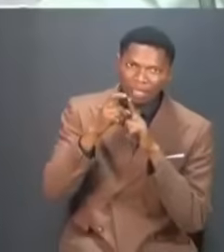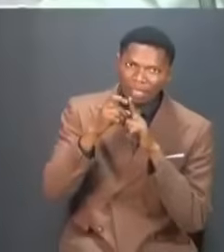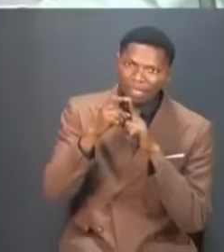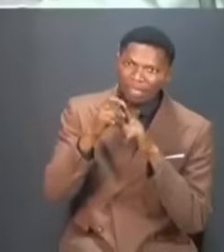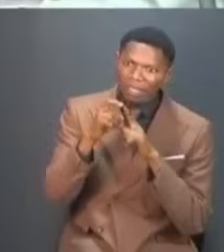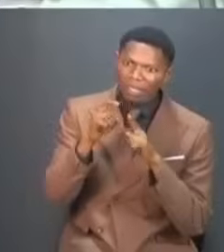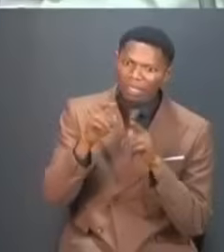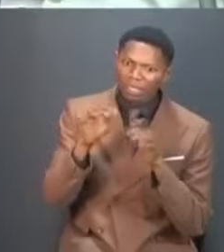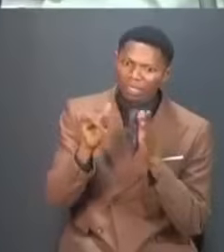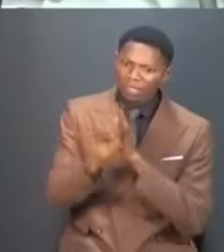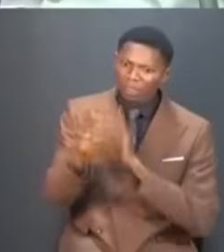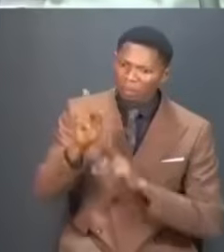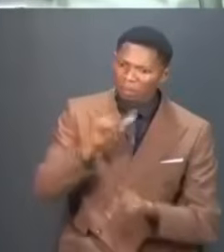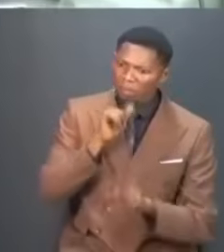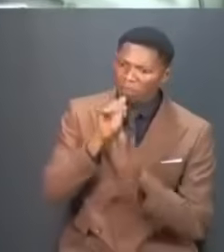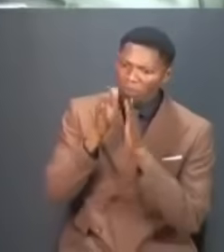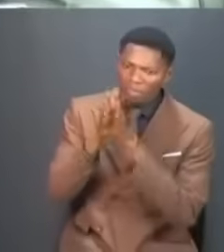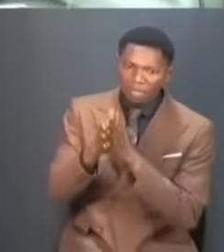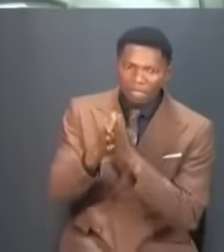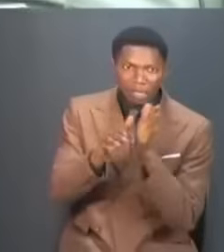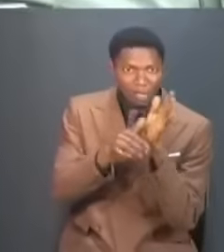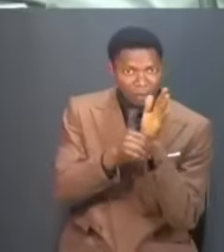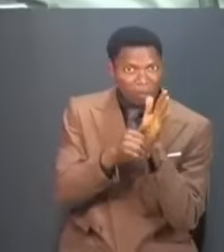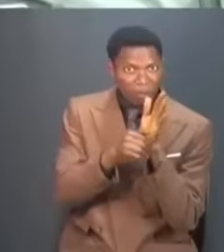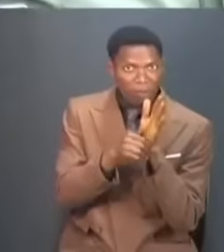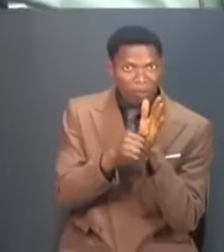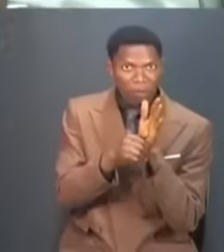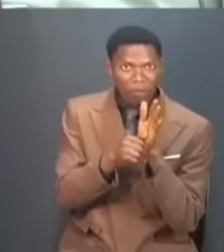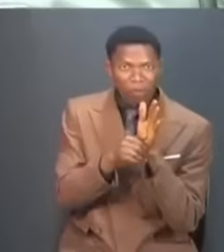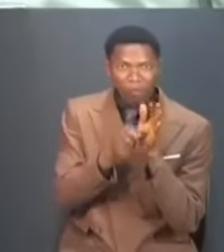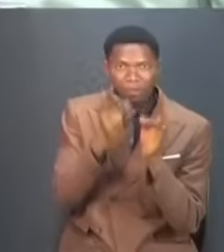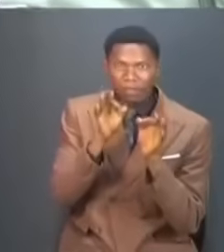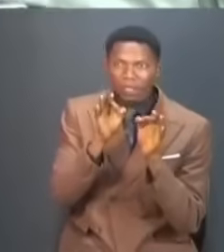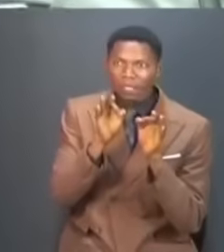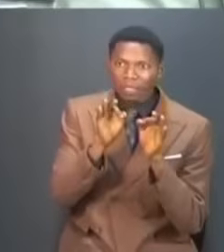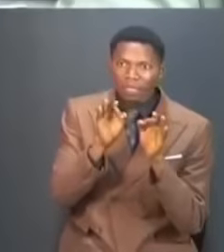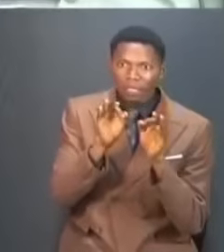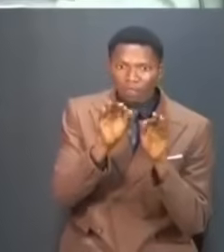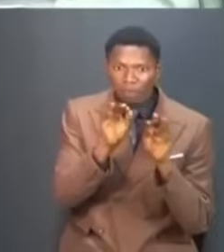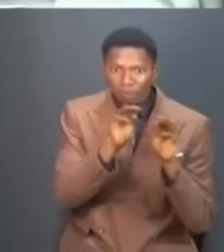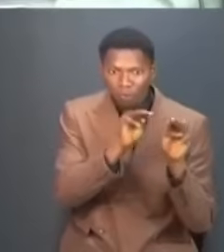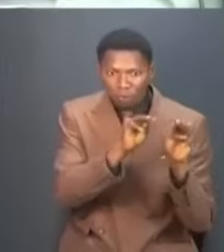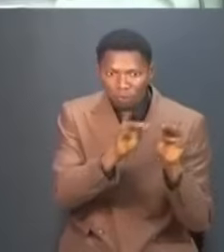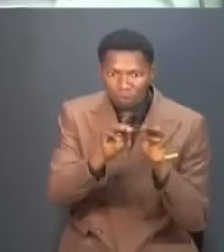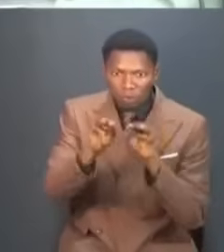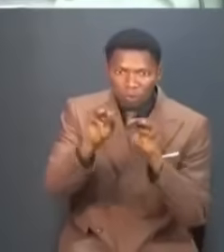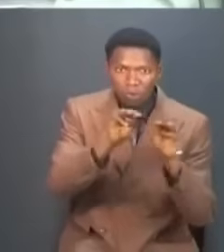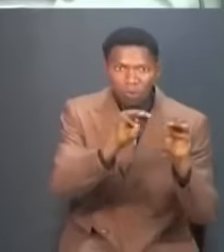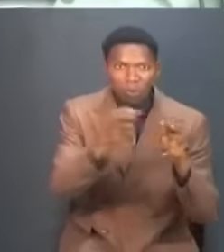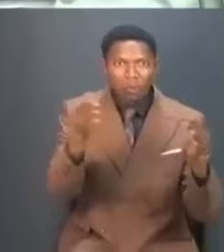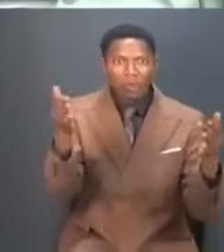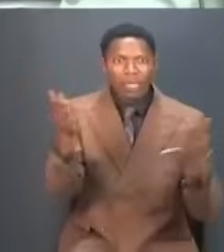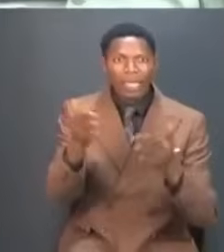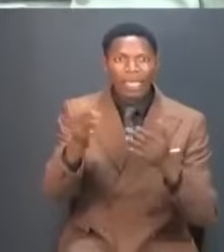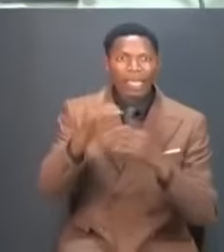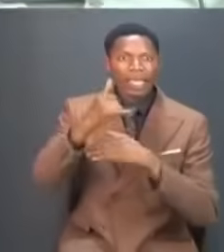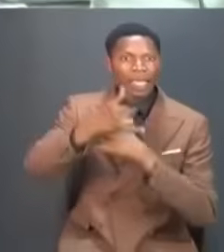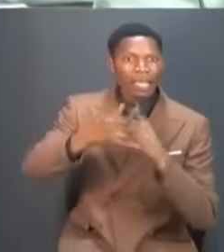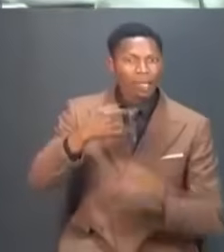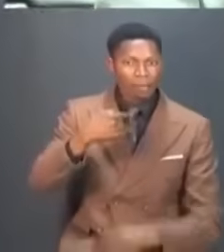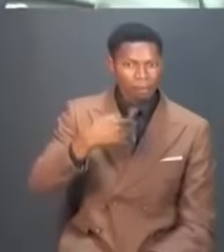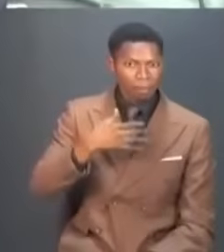demand. Maize. Similarly, if you move across the country, I can use my constituency as an